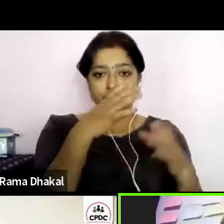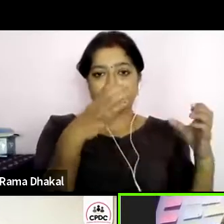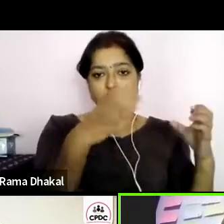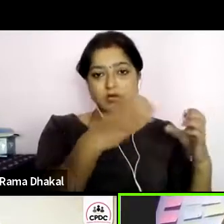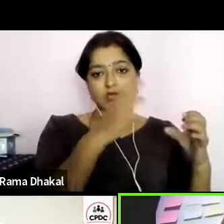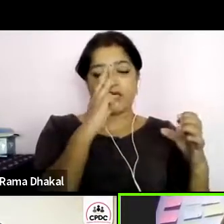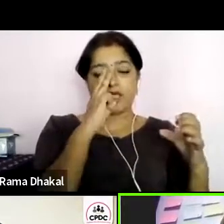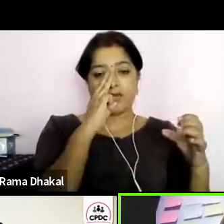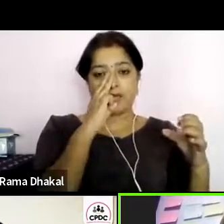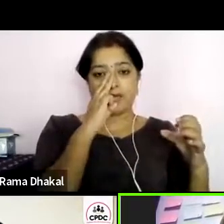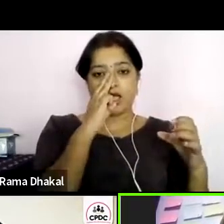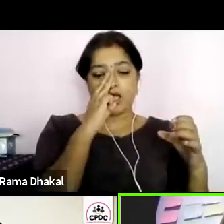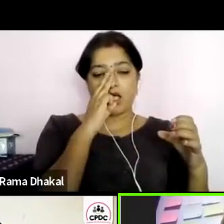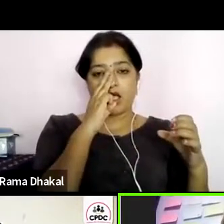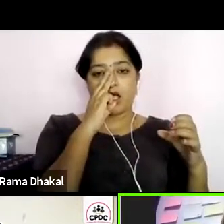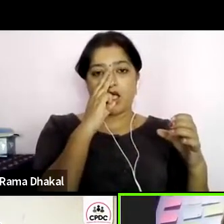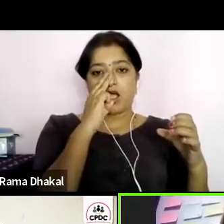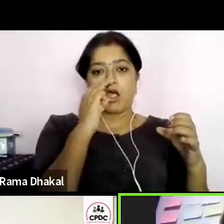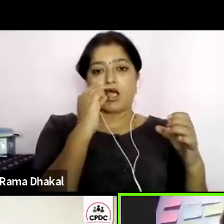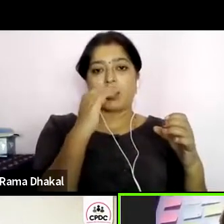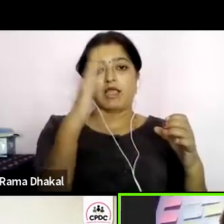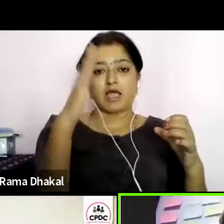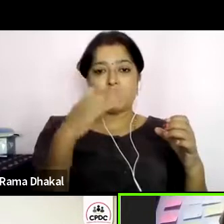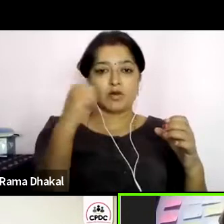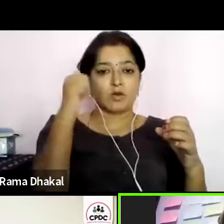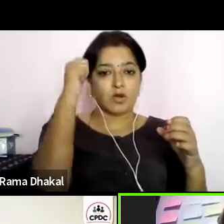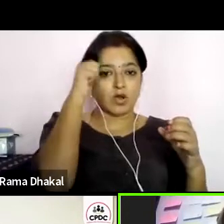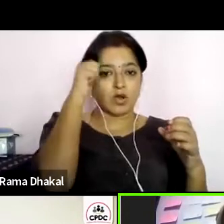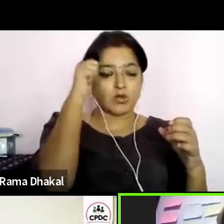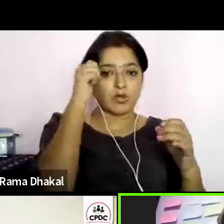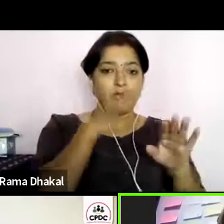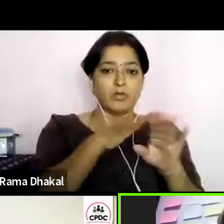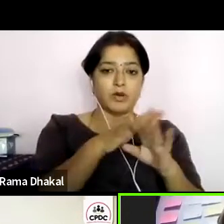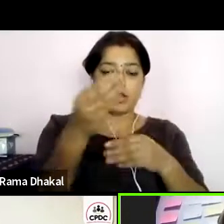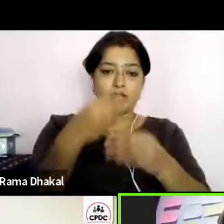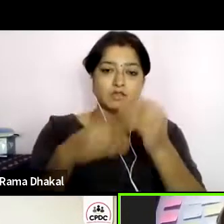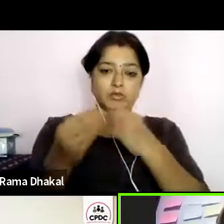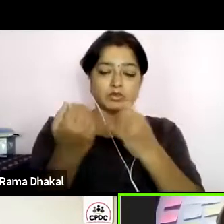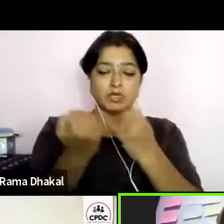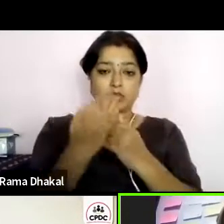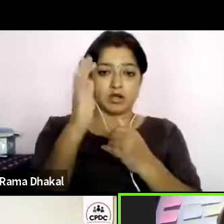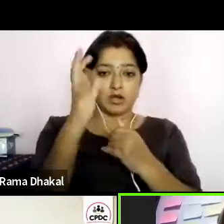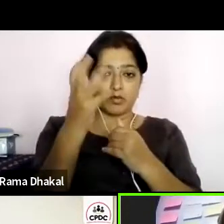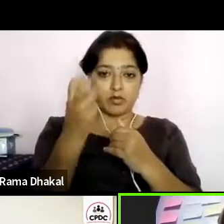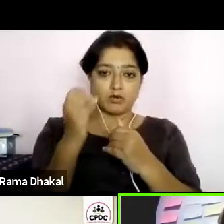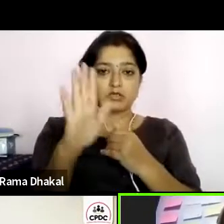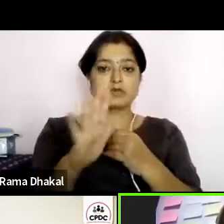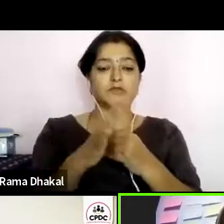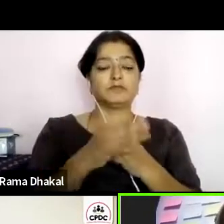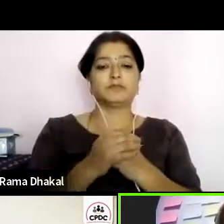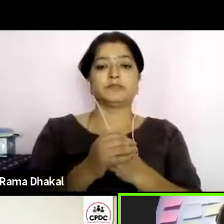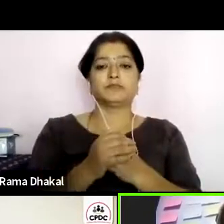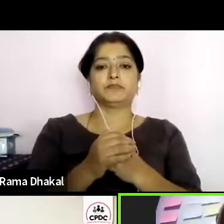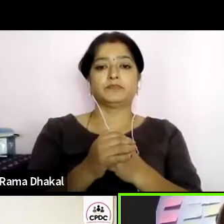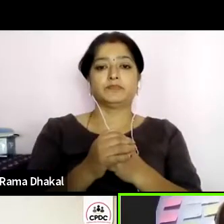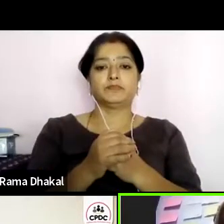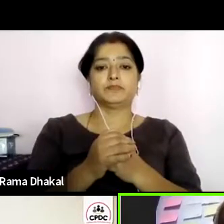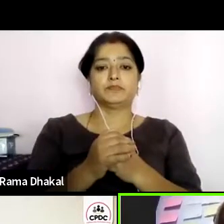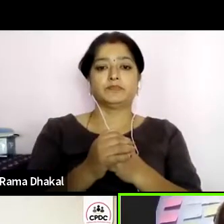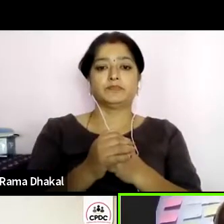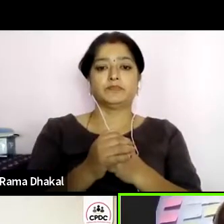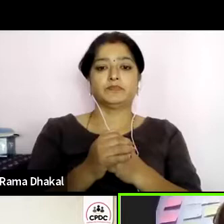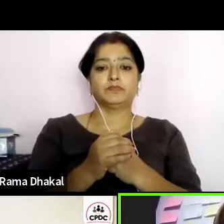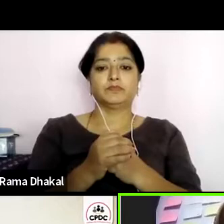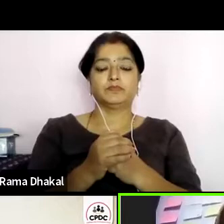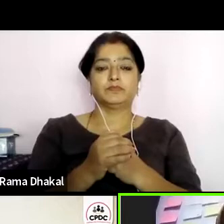our area, and with an advice from another partner who is doing a similar thing, we might understand where we are faltering,